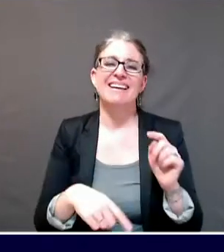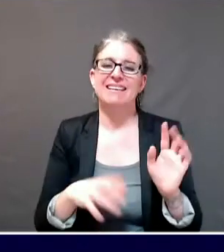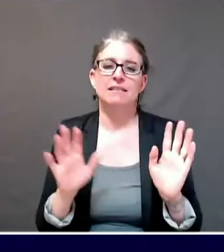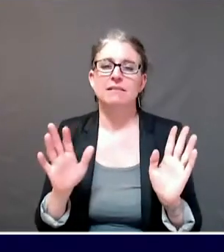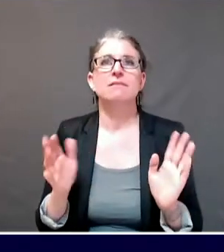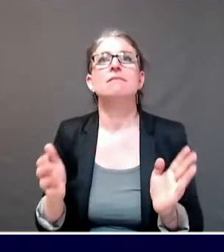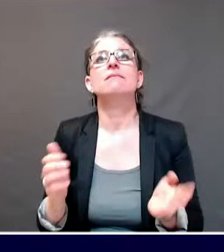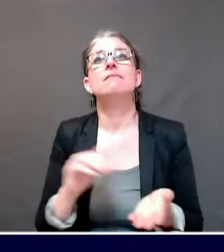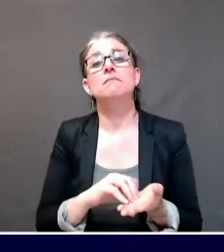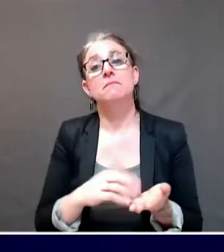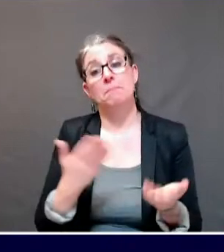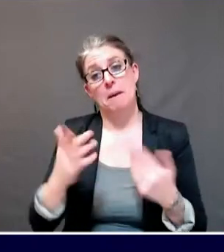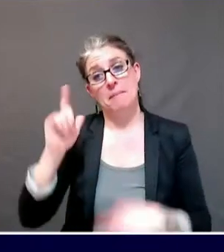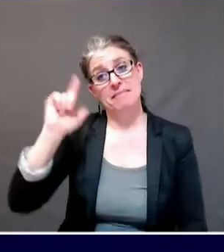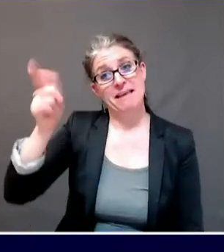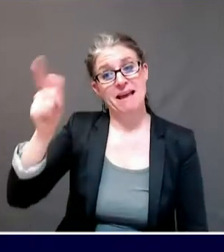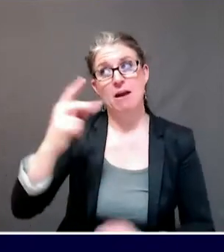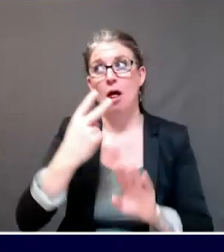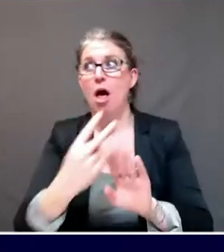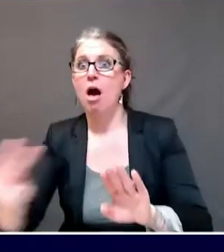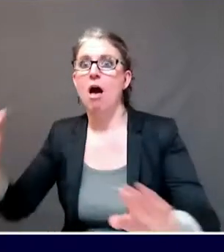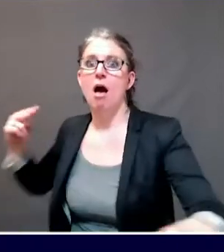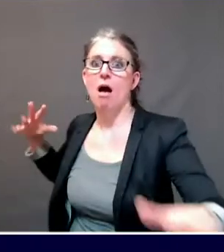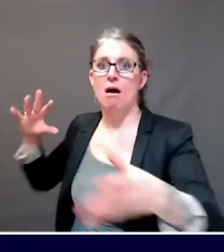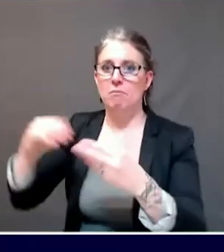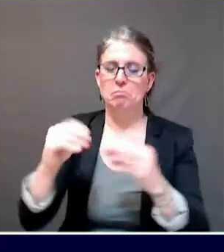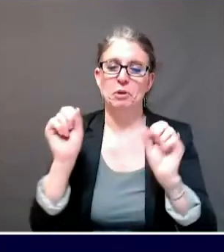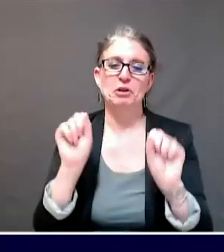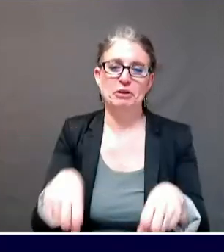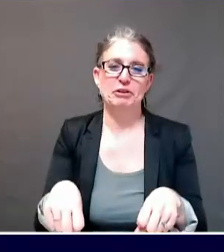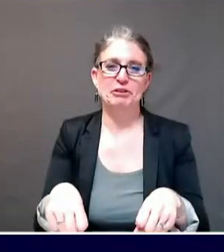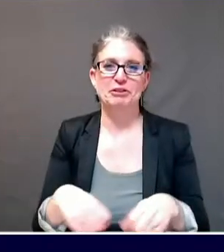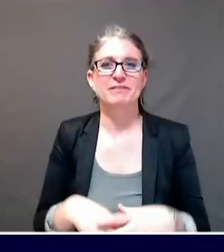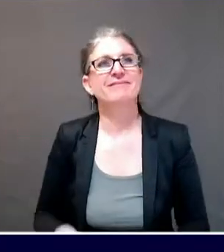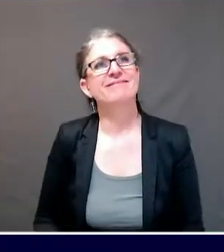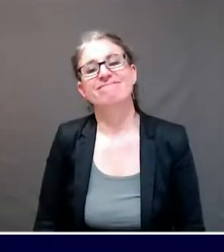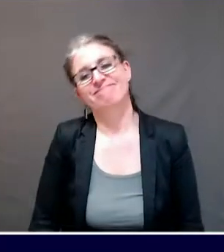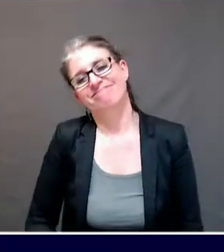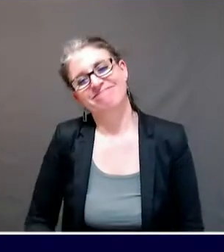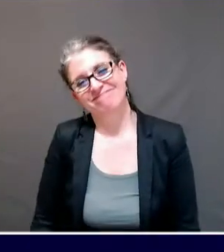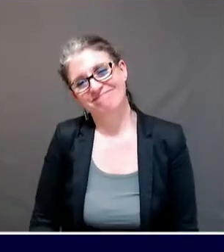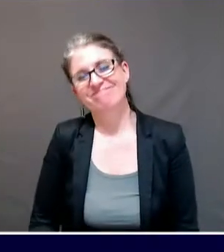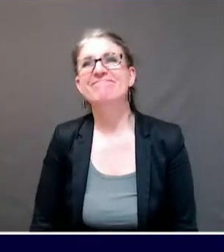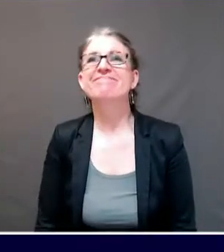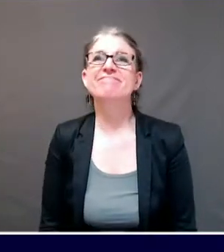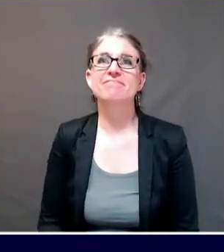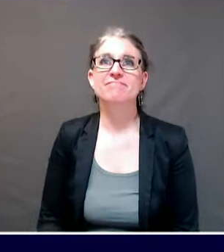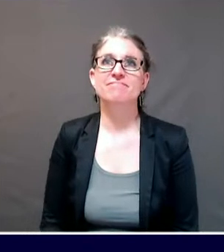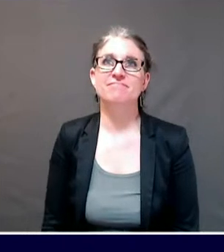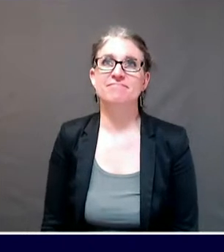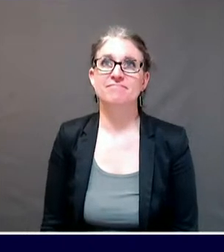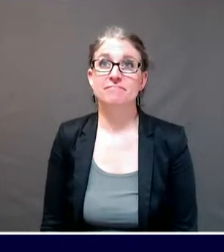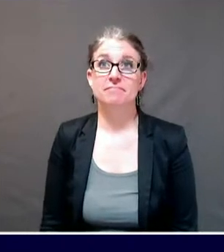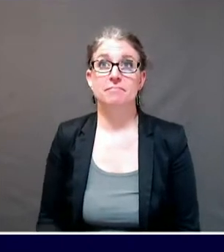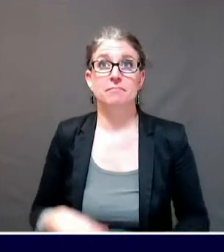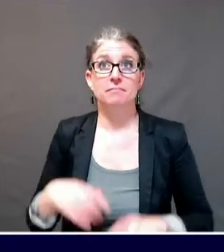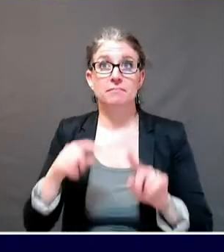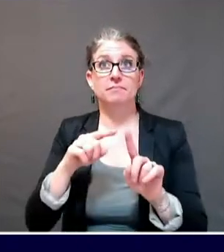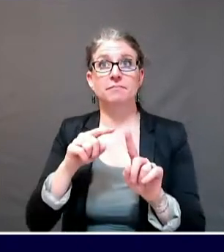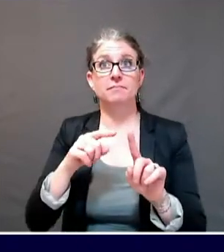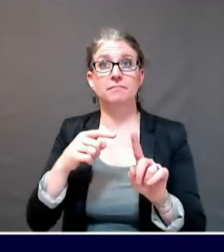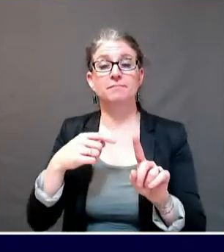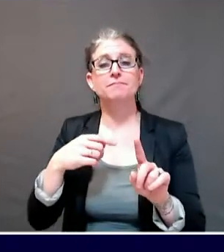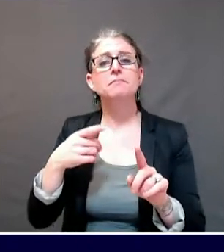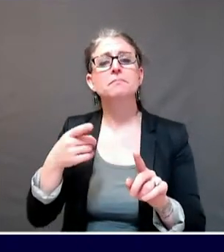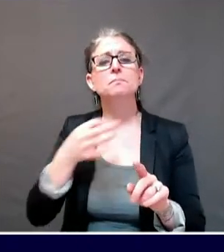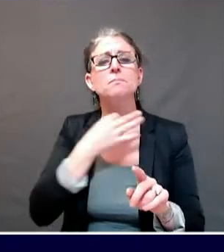And then is there anything that makes Maine's vaccination plan more unique or more efficient in getting shots to people faster? Yeah, similarly, again,